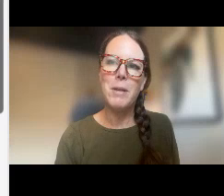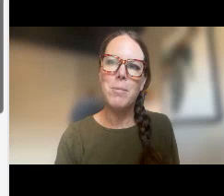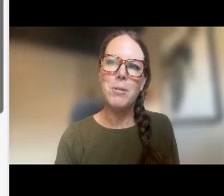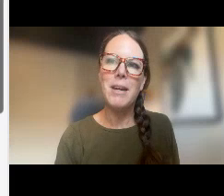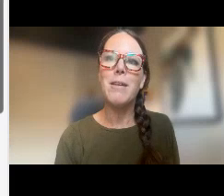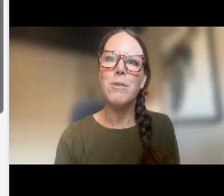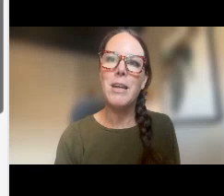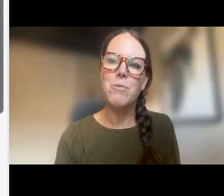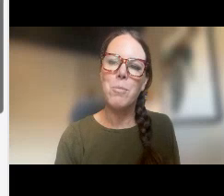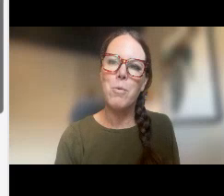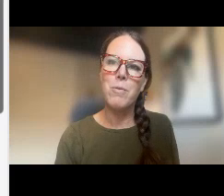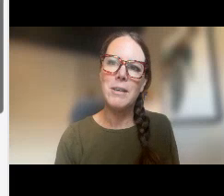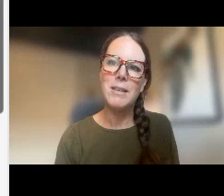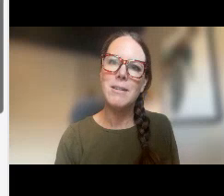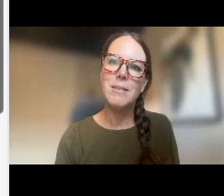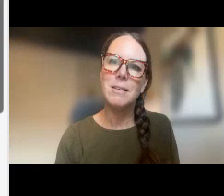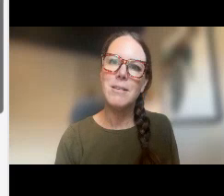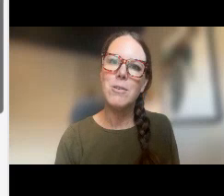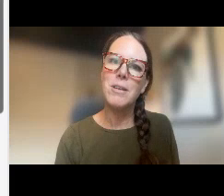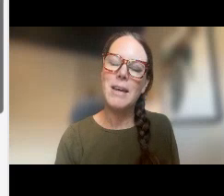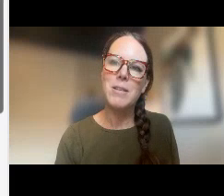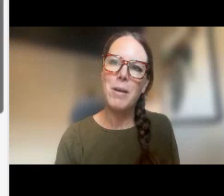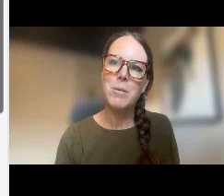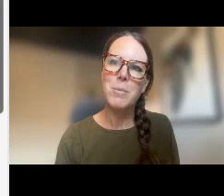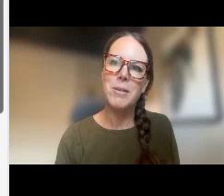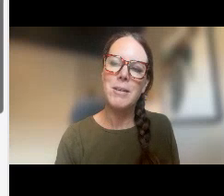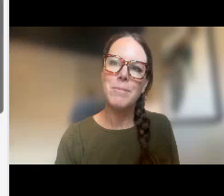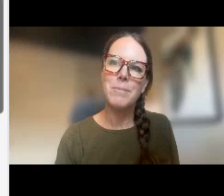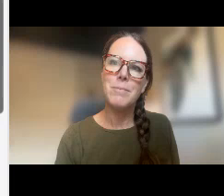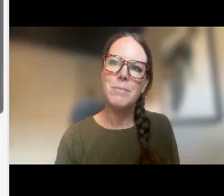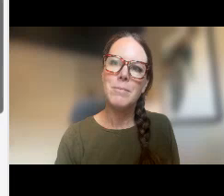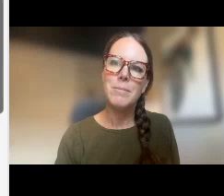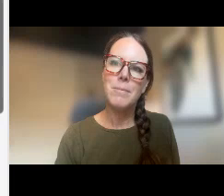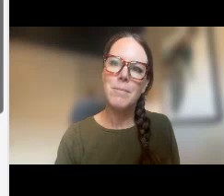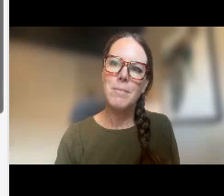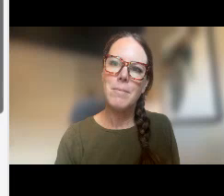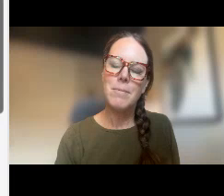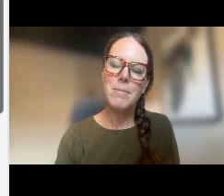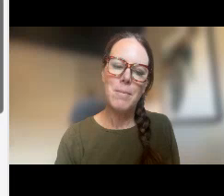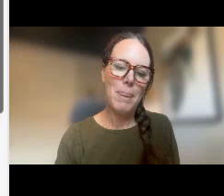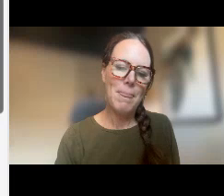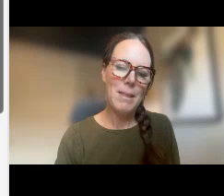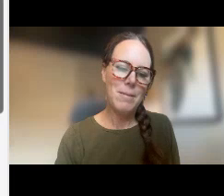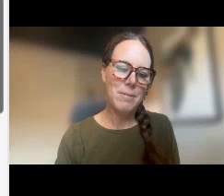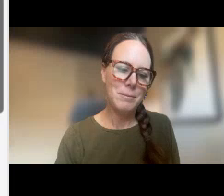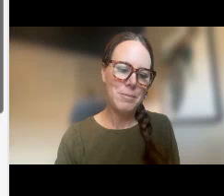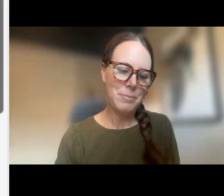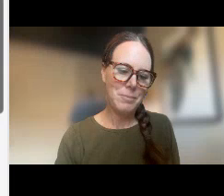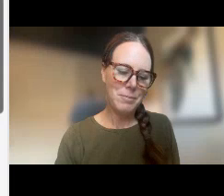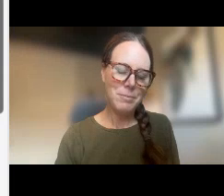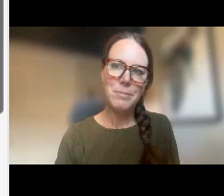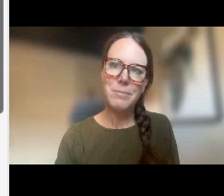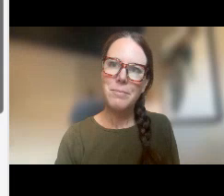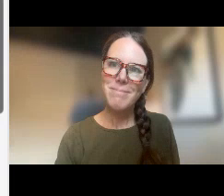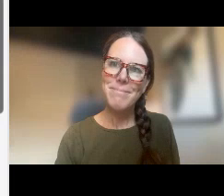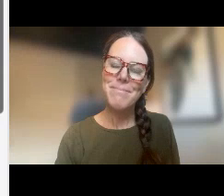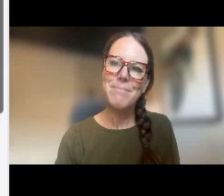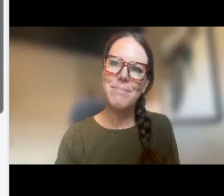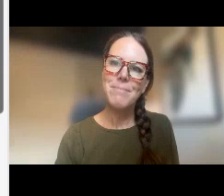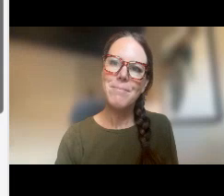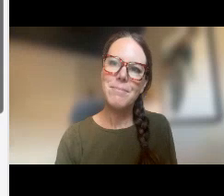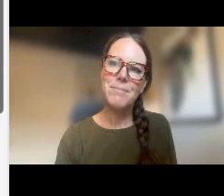they may have been able to advocate for more funding. Do you think that's a possibility? Well, as an observer, not a voter,